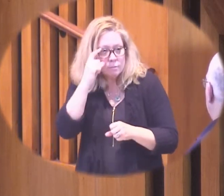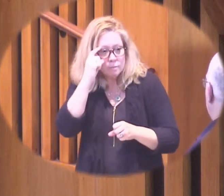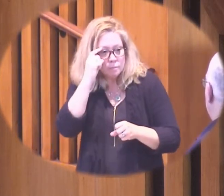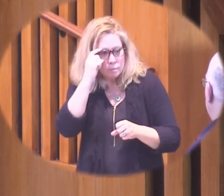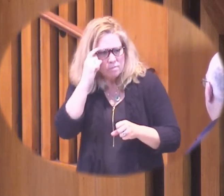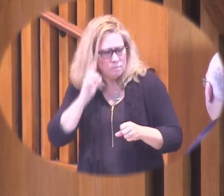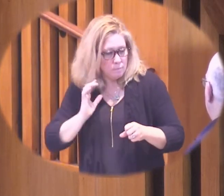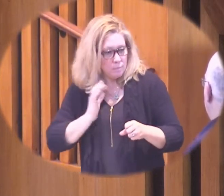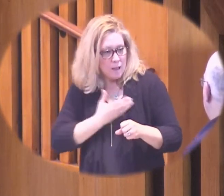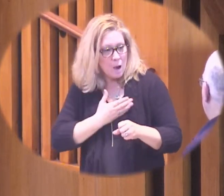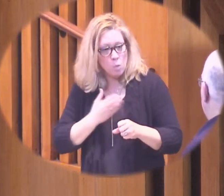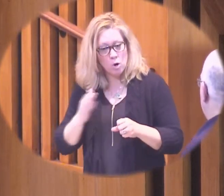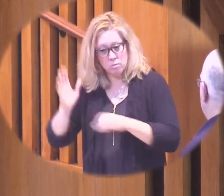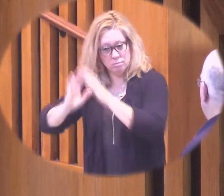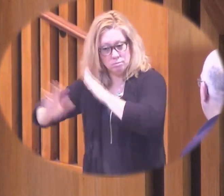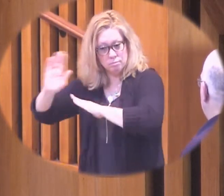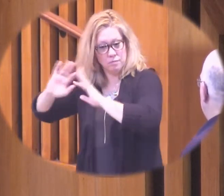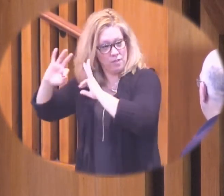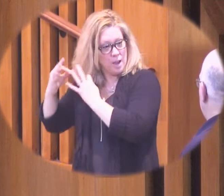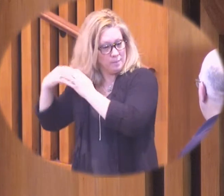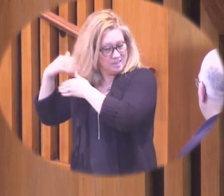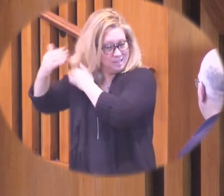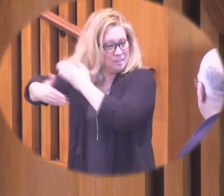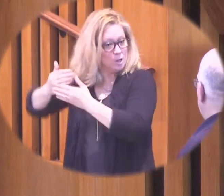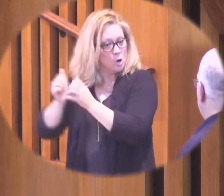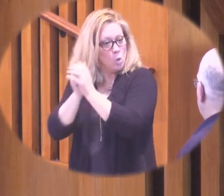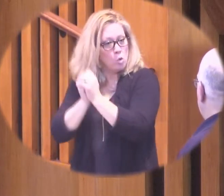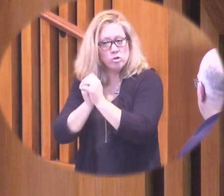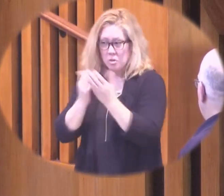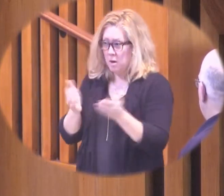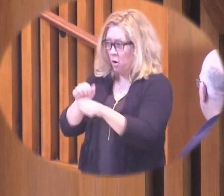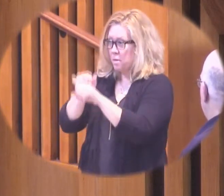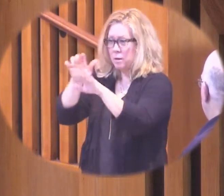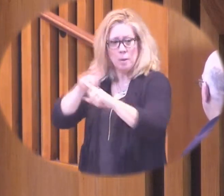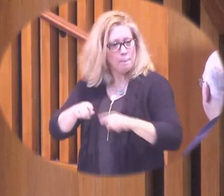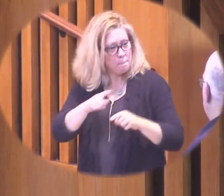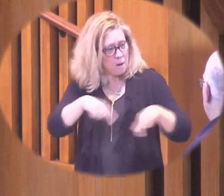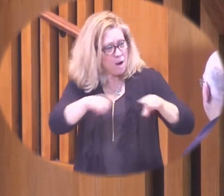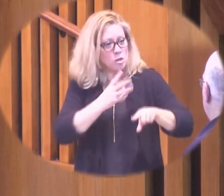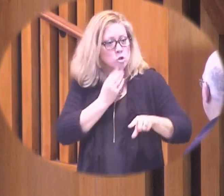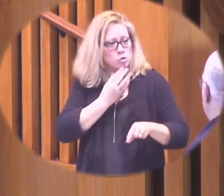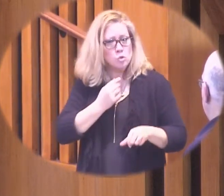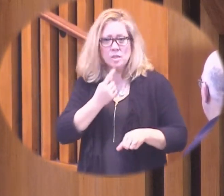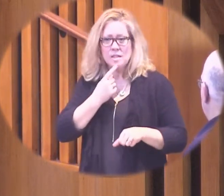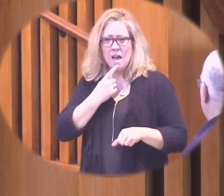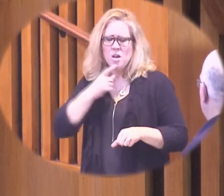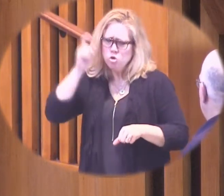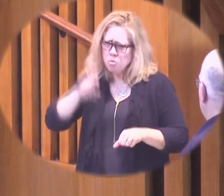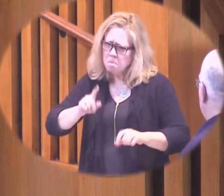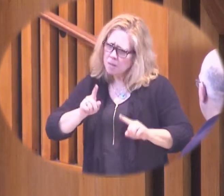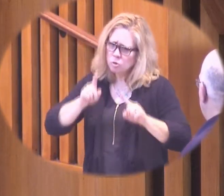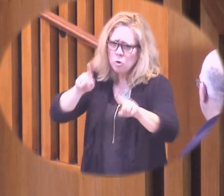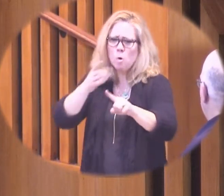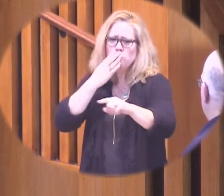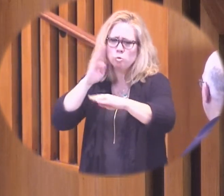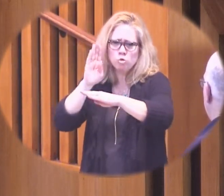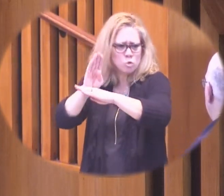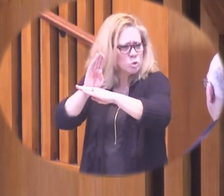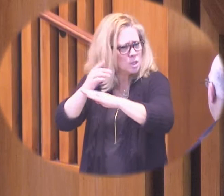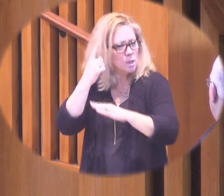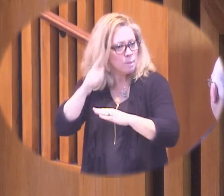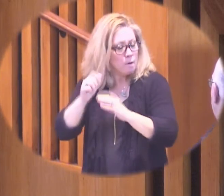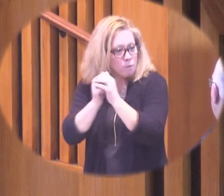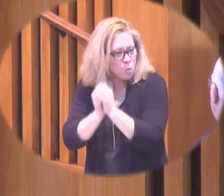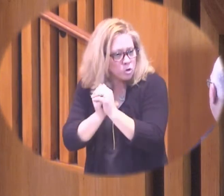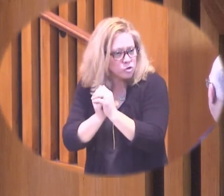ancestors worshipped on this mountain, but you people say that the place to worship is in Jerusalem."